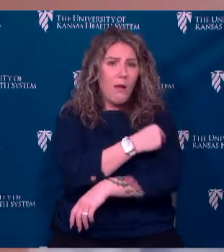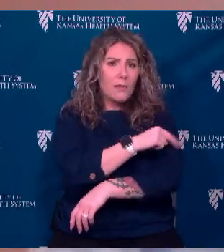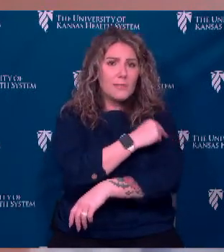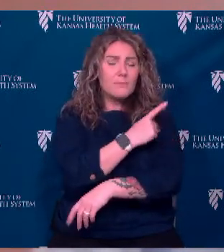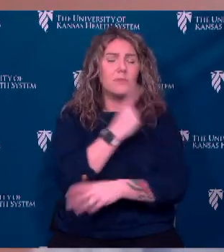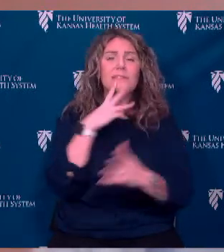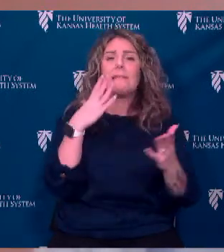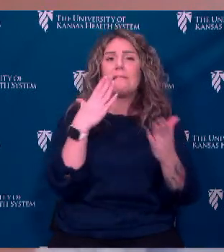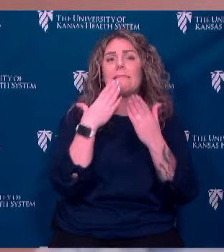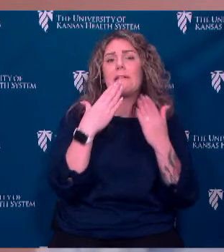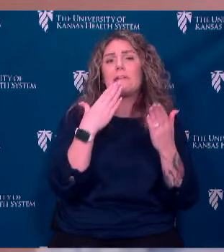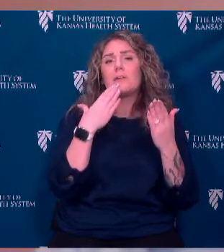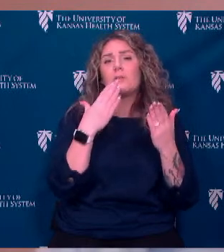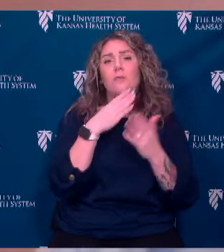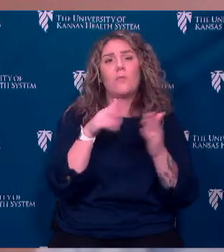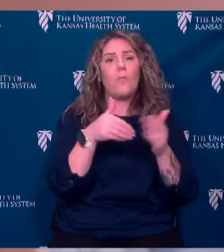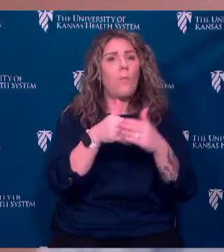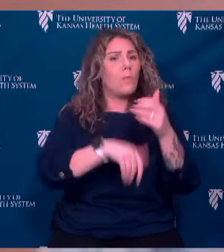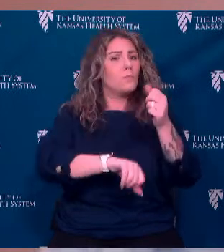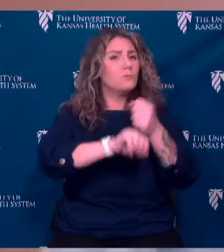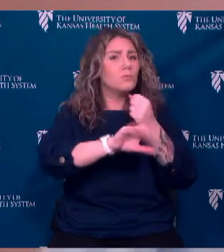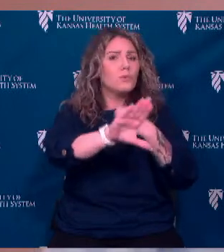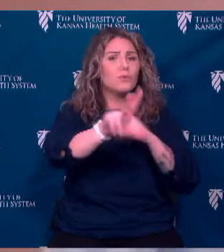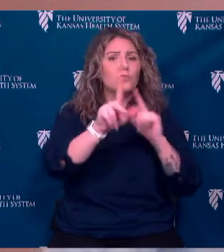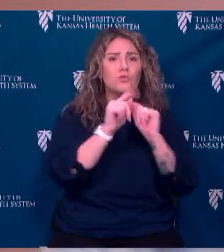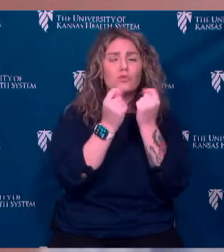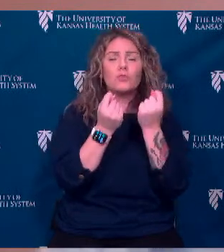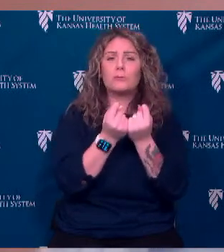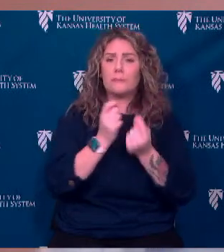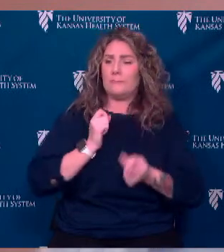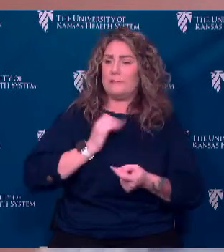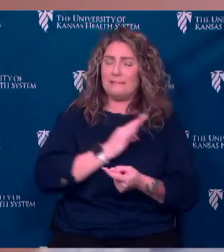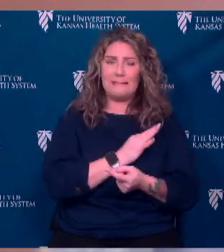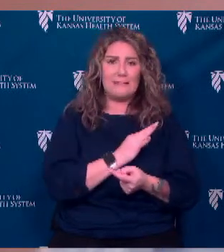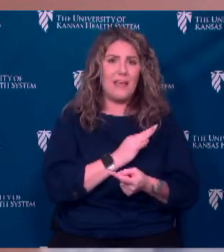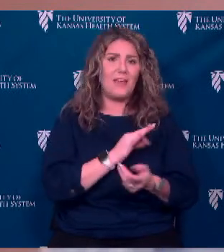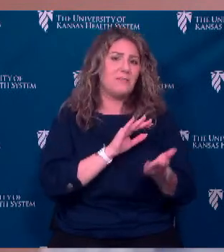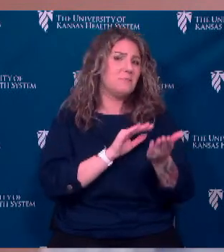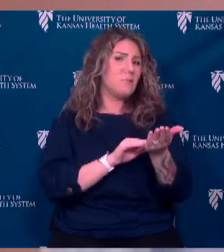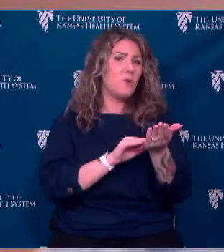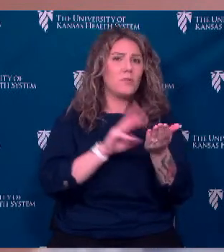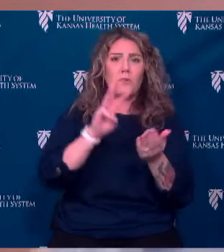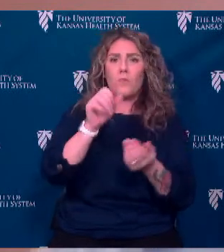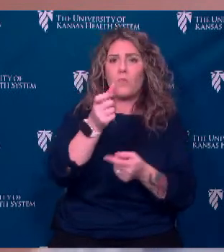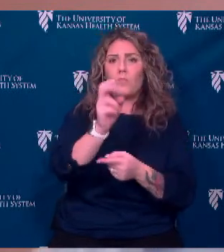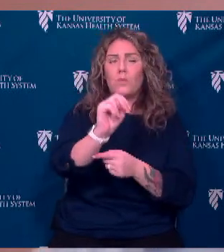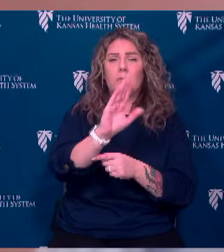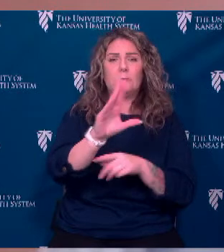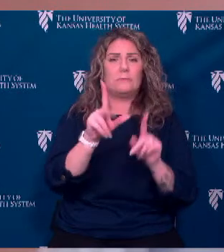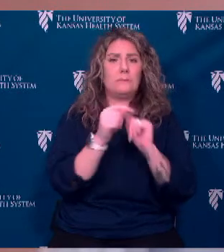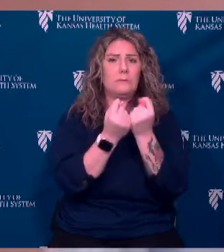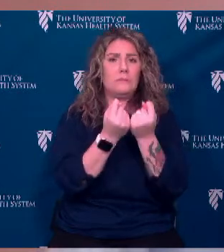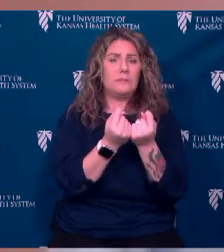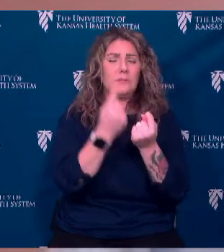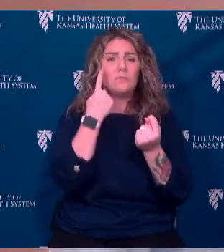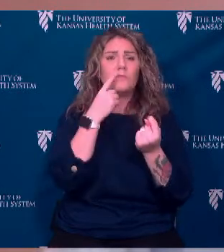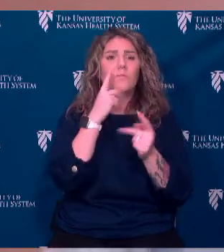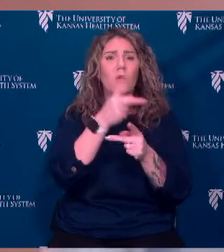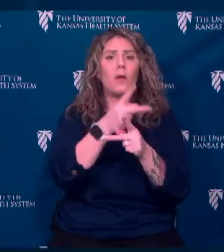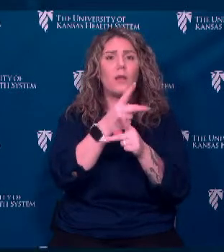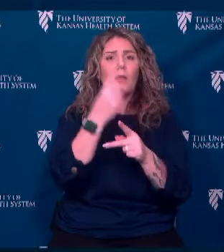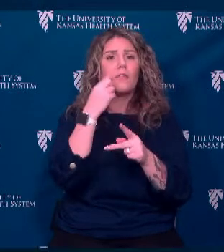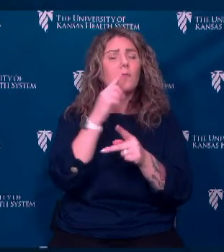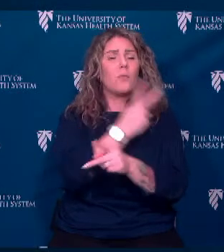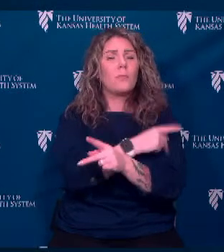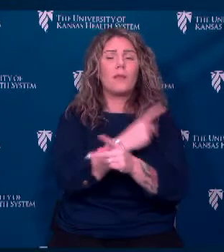for all of that support and all that your teams and staffs and Dr. Watson's team are doing to get care to these patients.